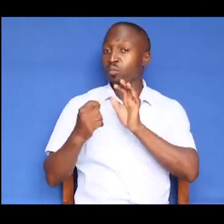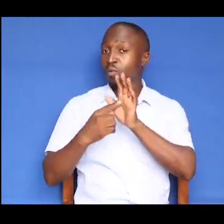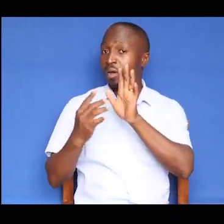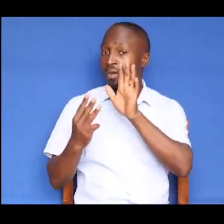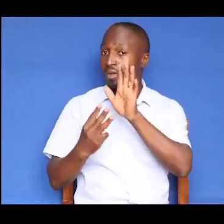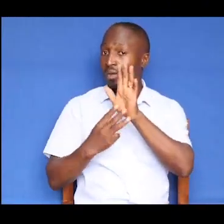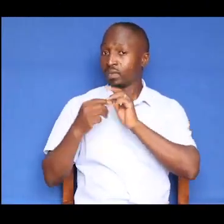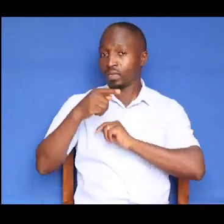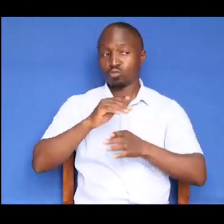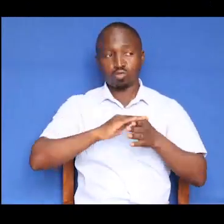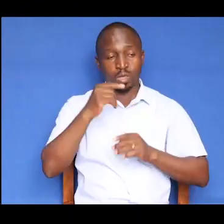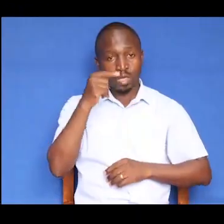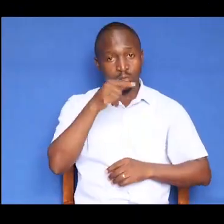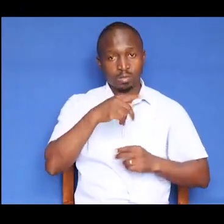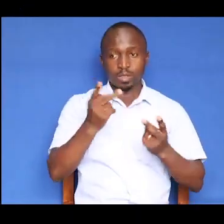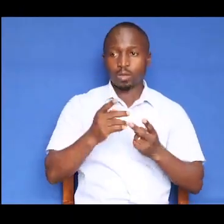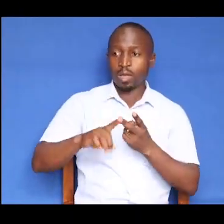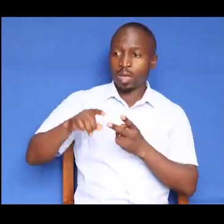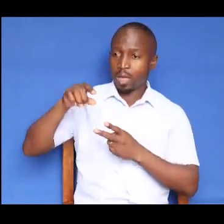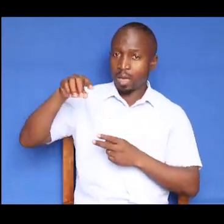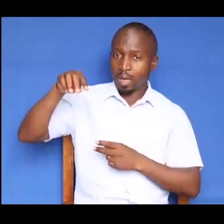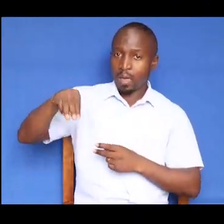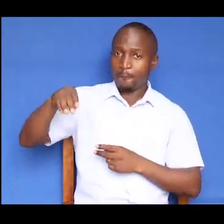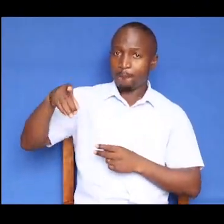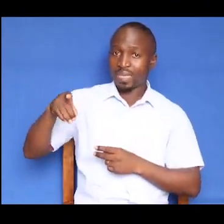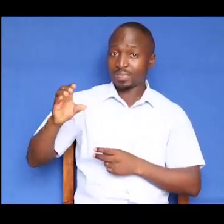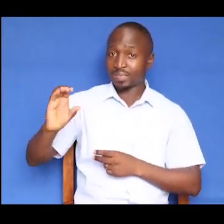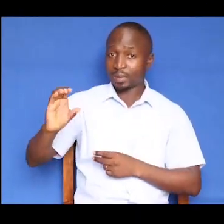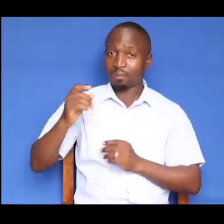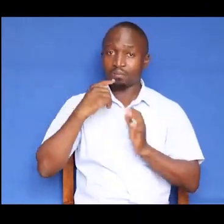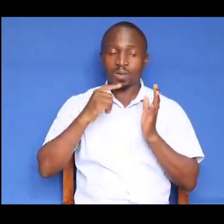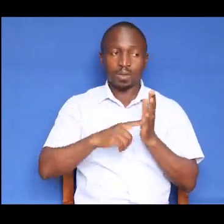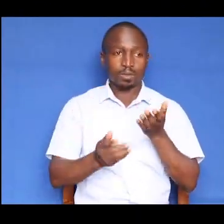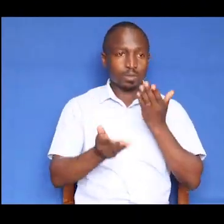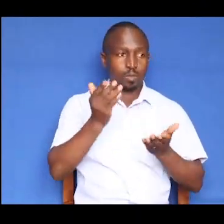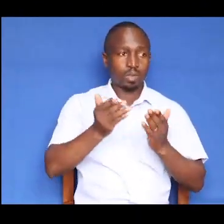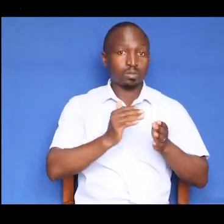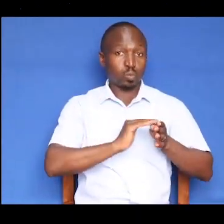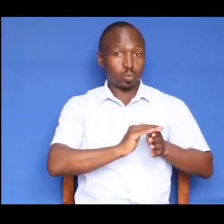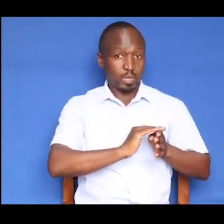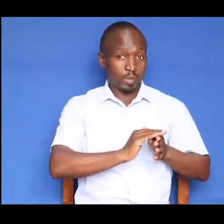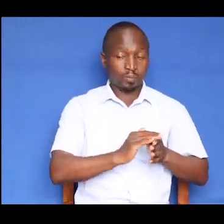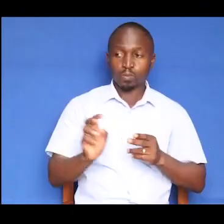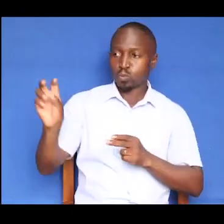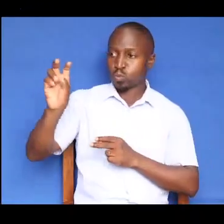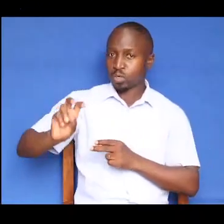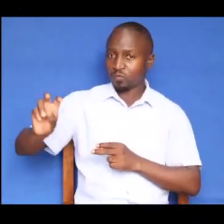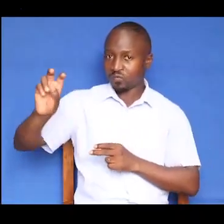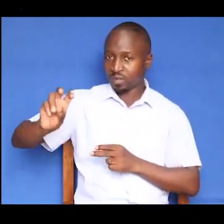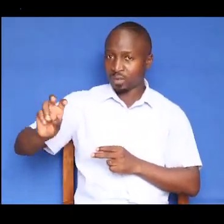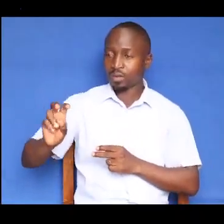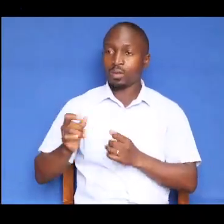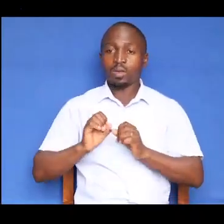0.8. So we use 0.8 as the marginal propensity to consume to find the multiplier. So